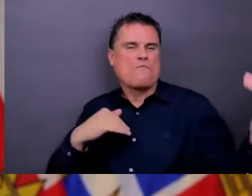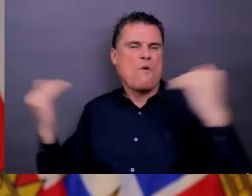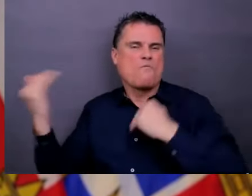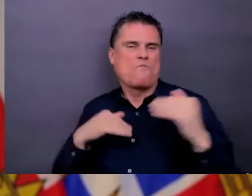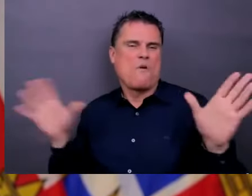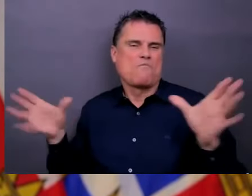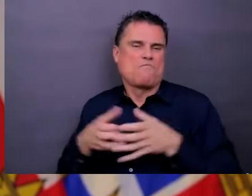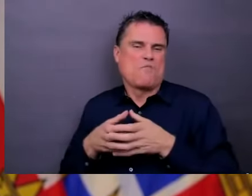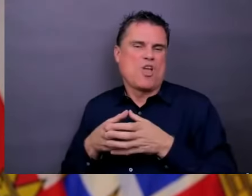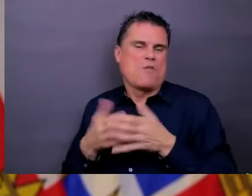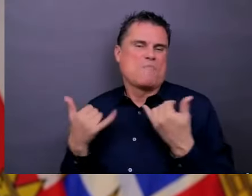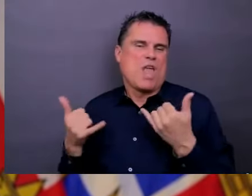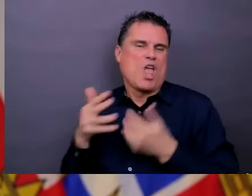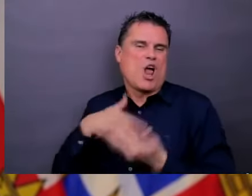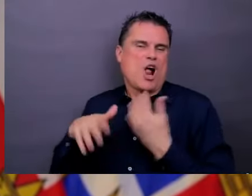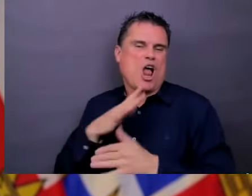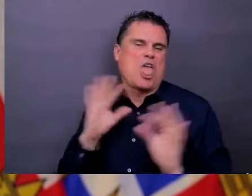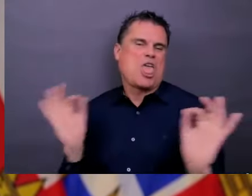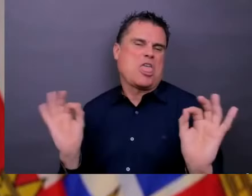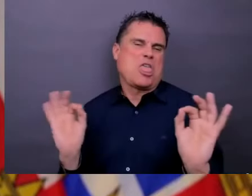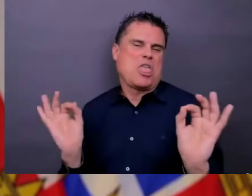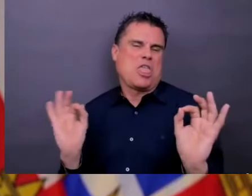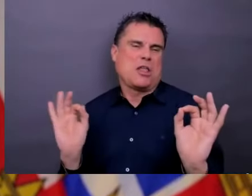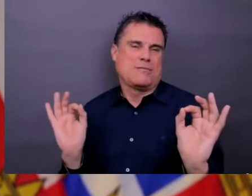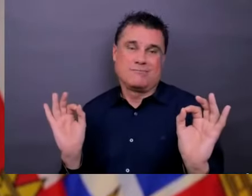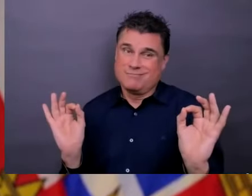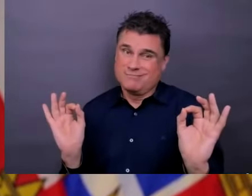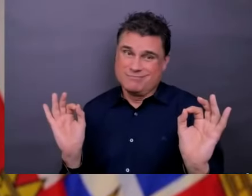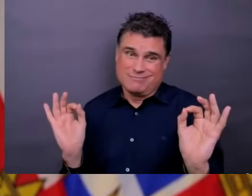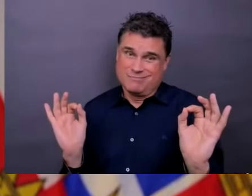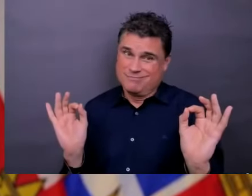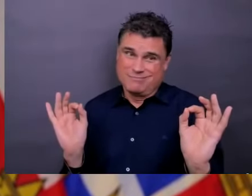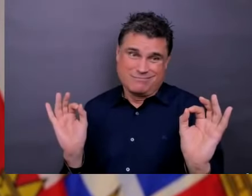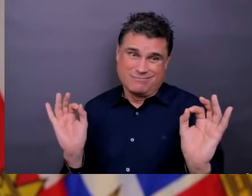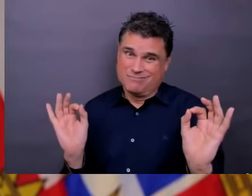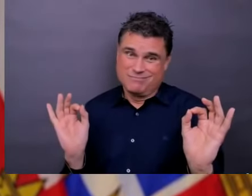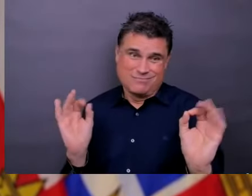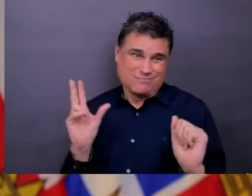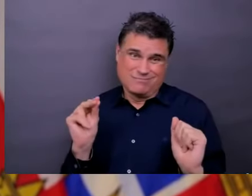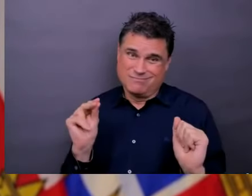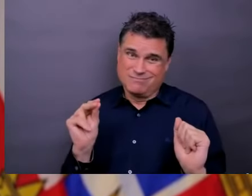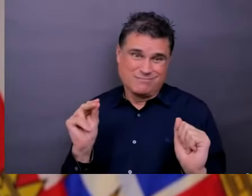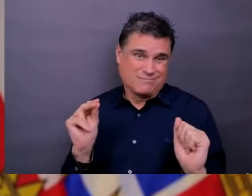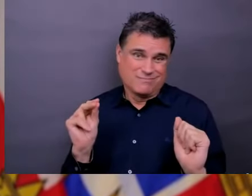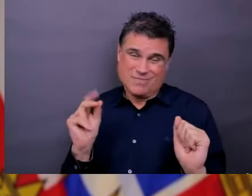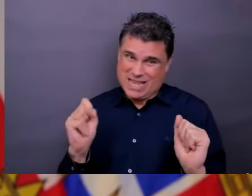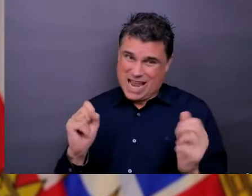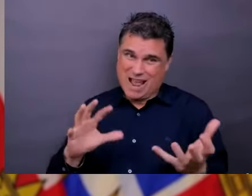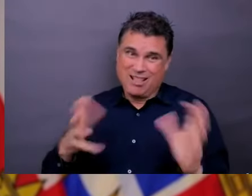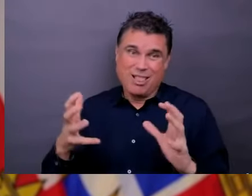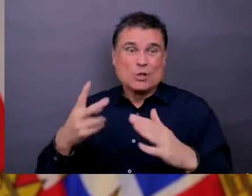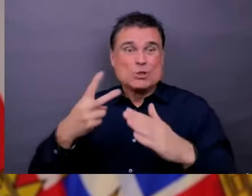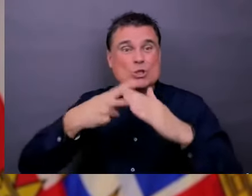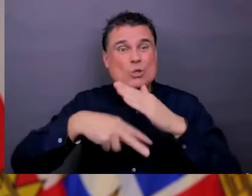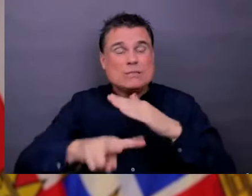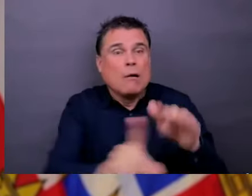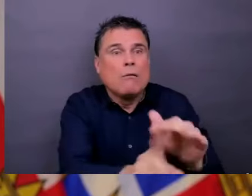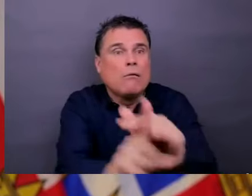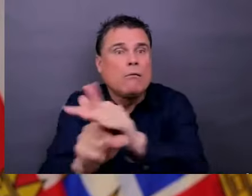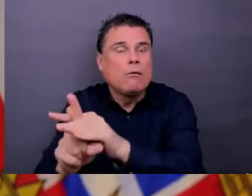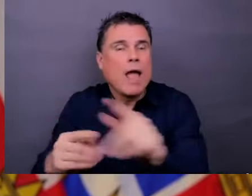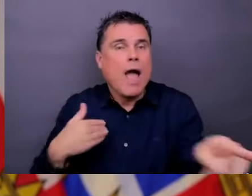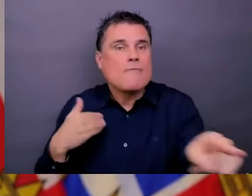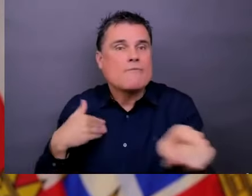other settings. We need to stay the course with keeping our numbers small, keeping our interactions